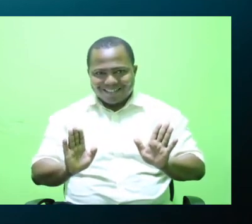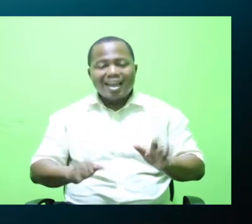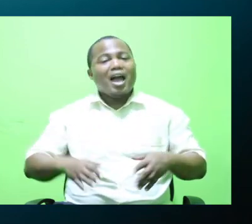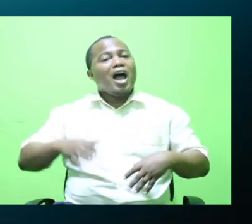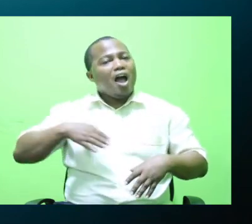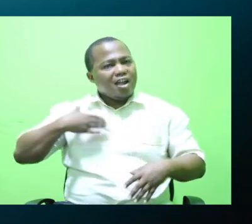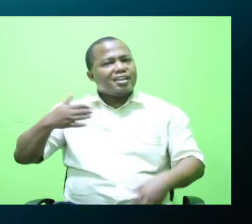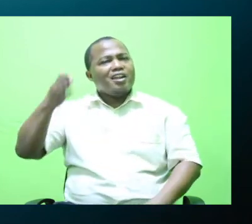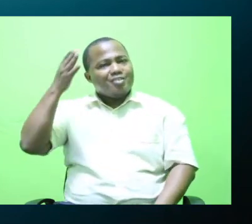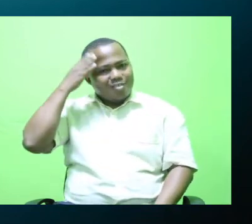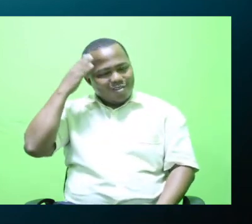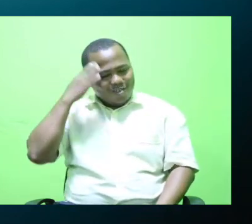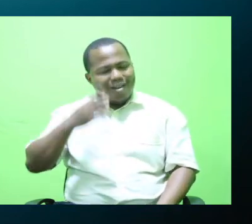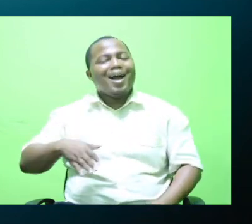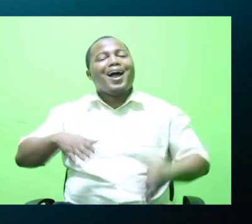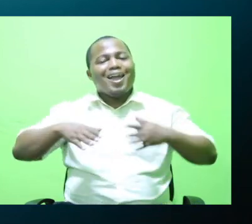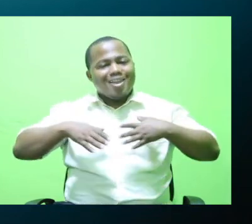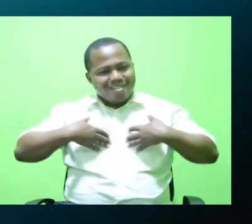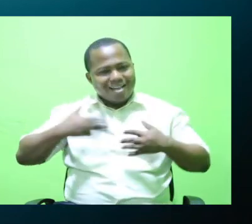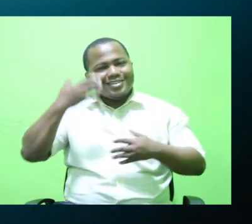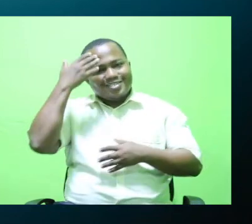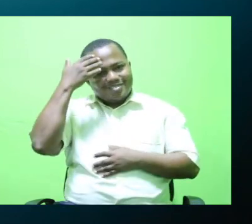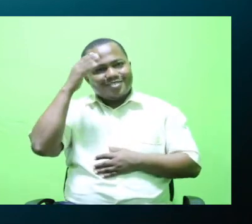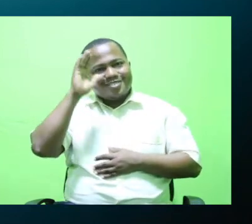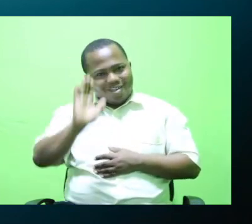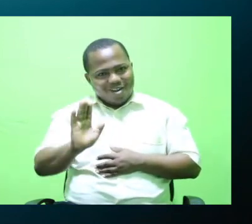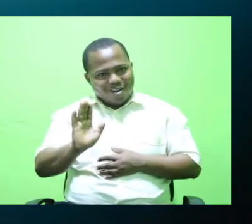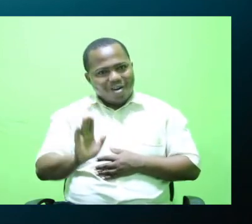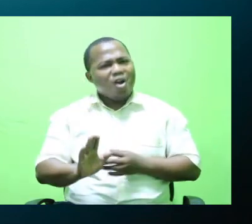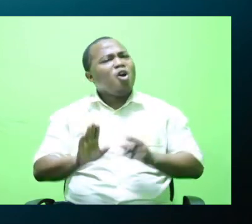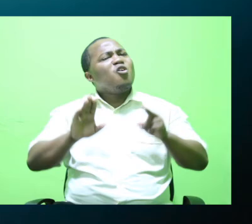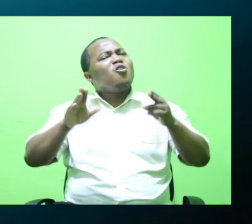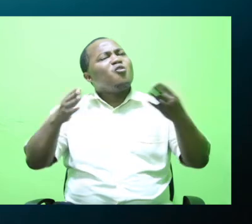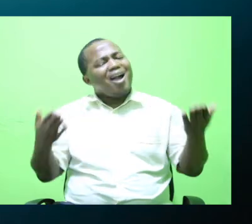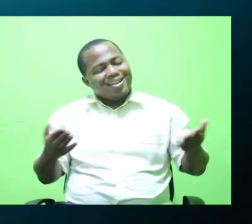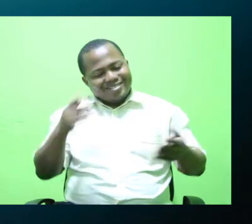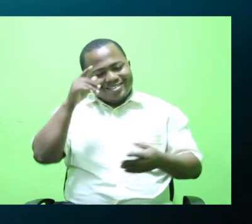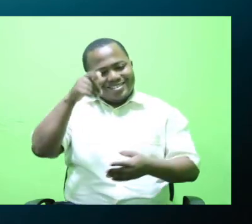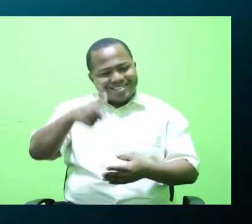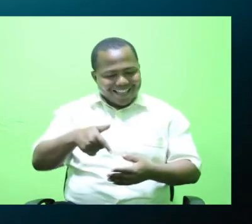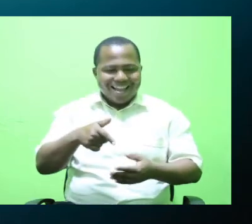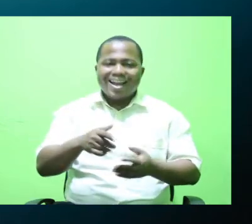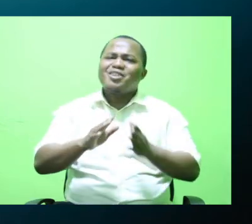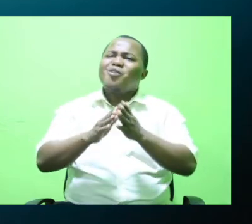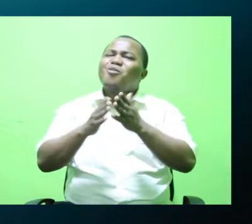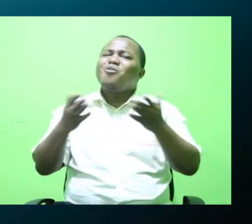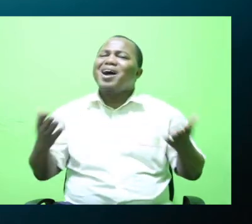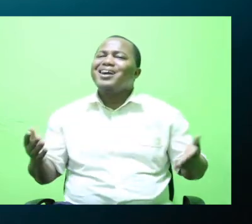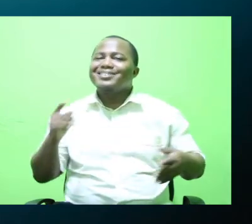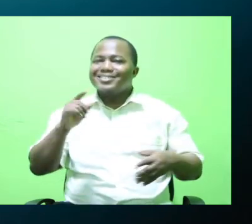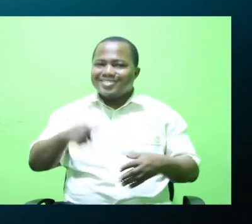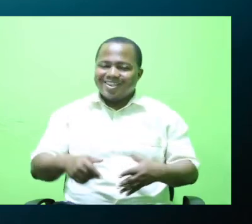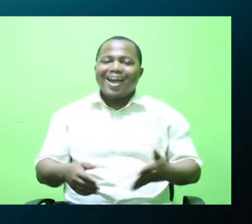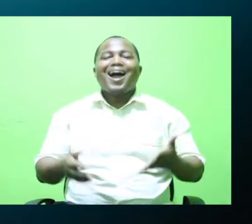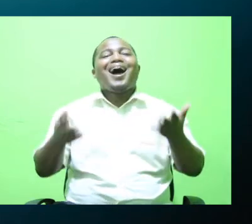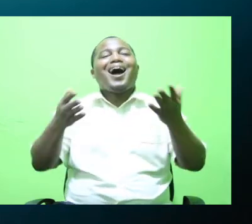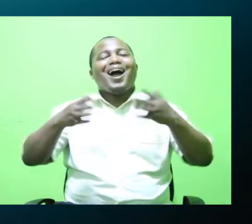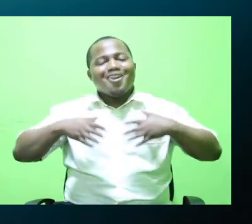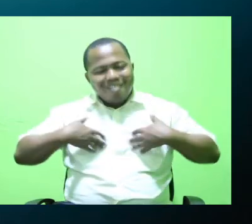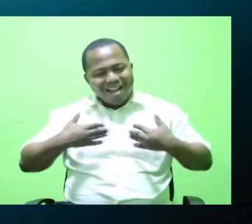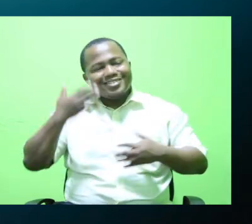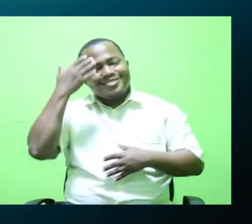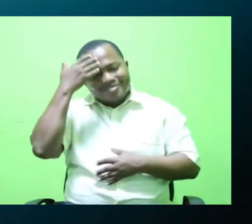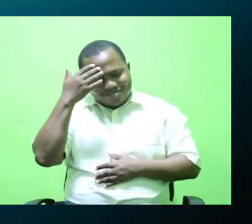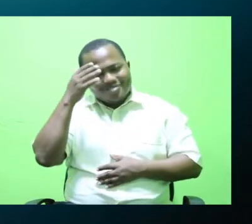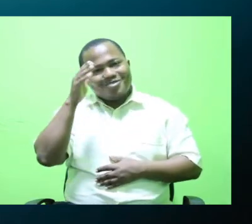I want to know, I want to know. What is that? What is that? I want to